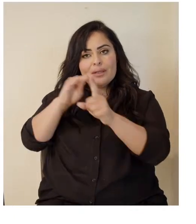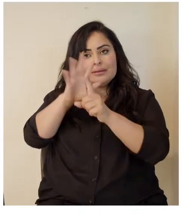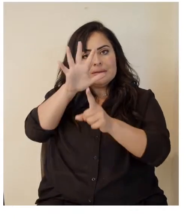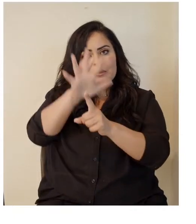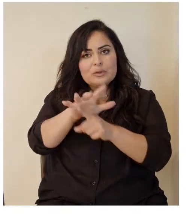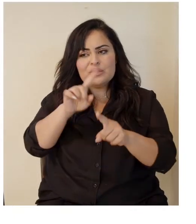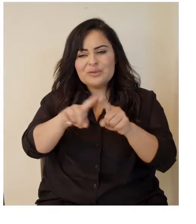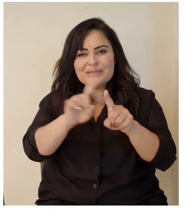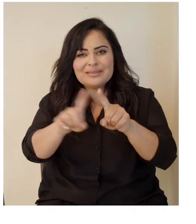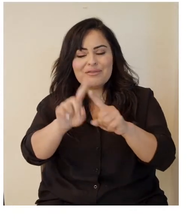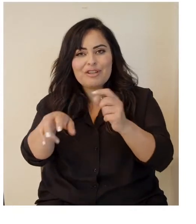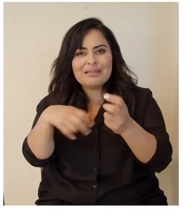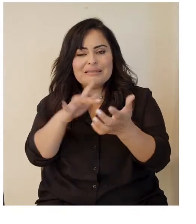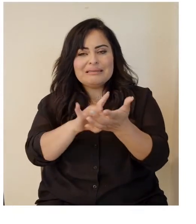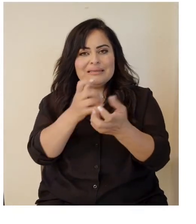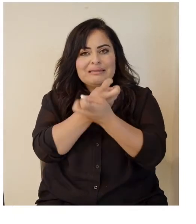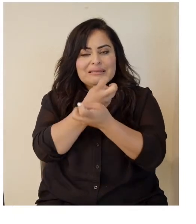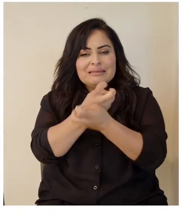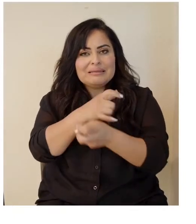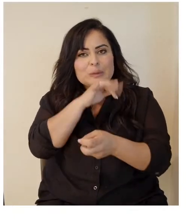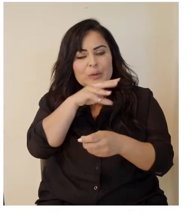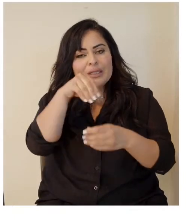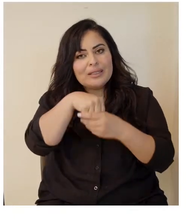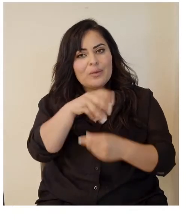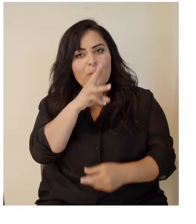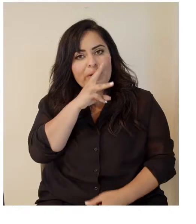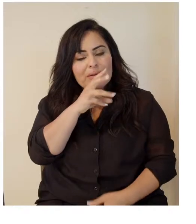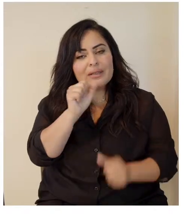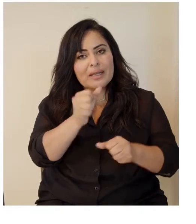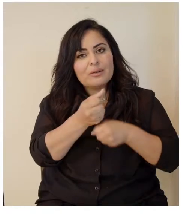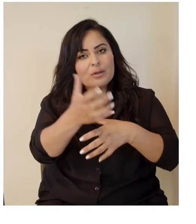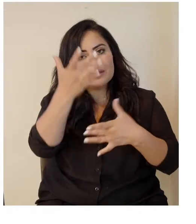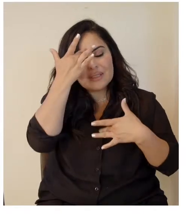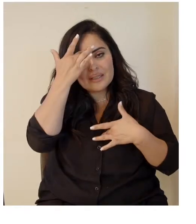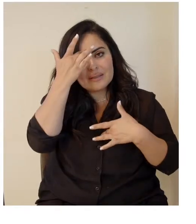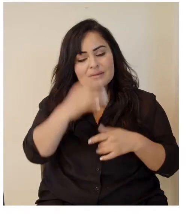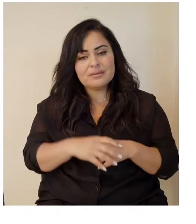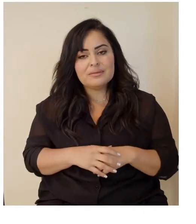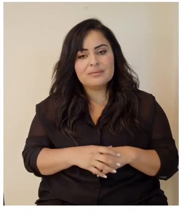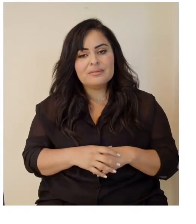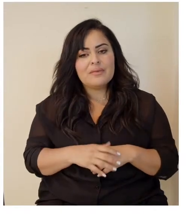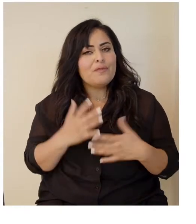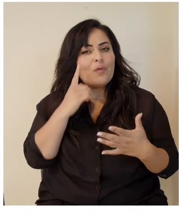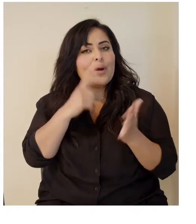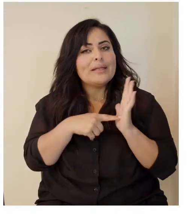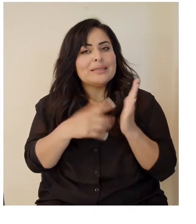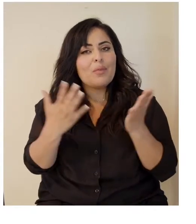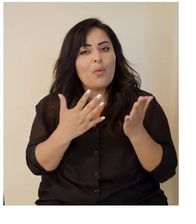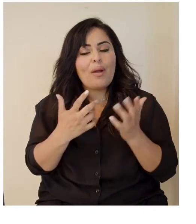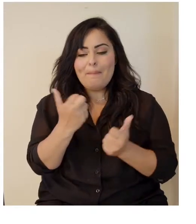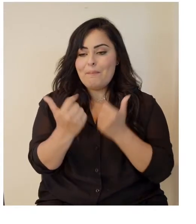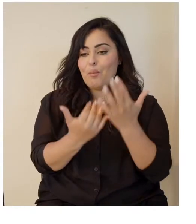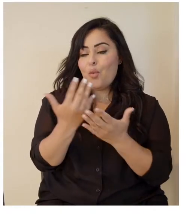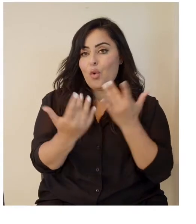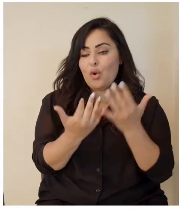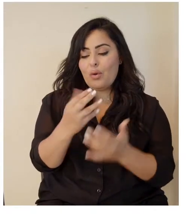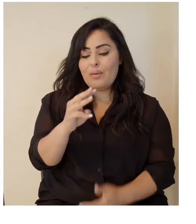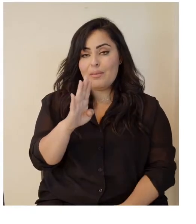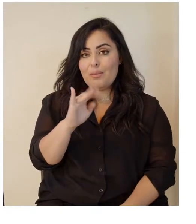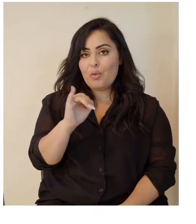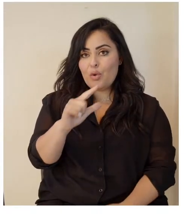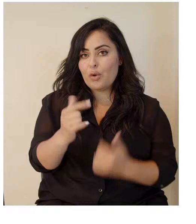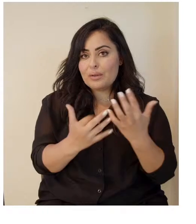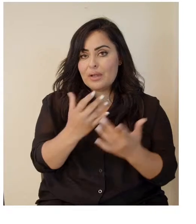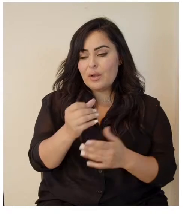the contaminants in the water that could result in illness. The kinds of guidances are boil notices, as well as do